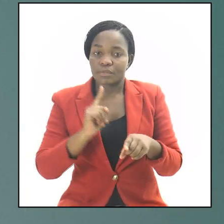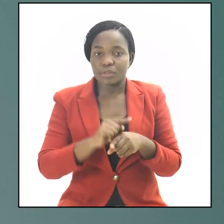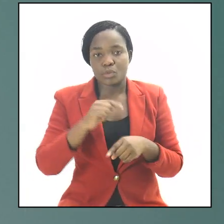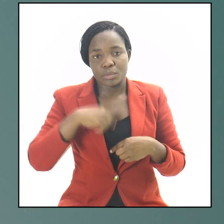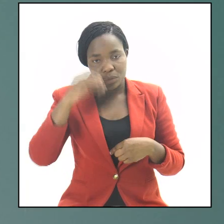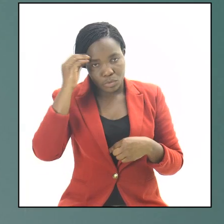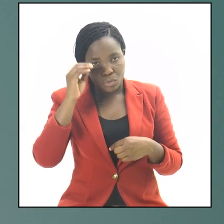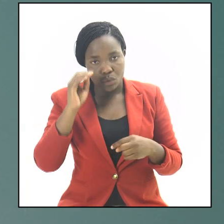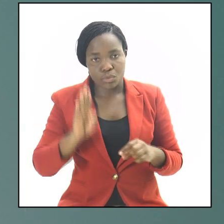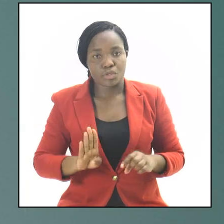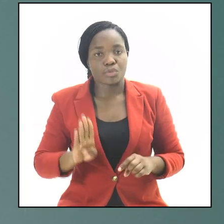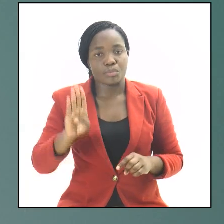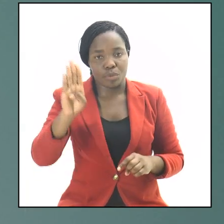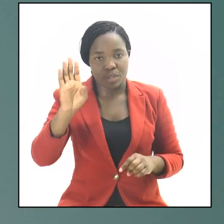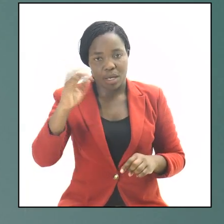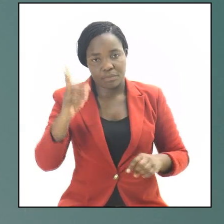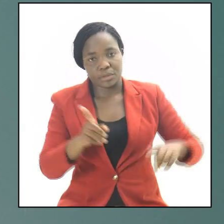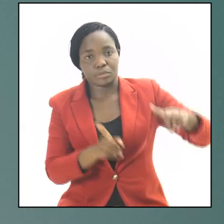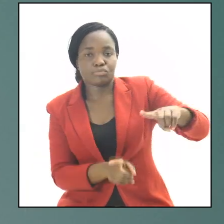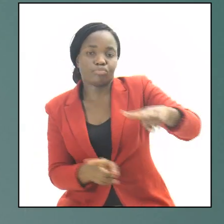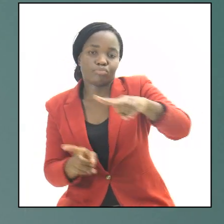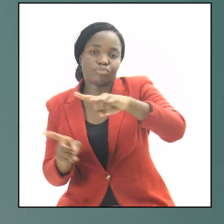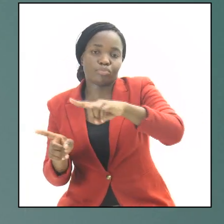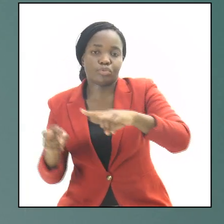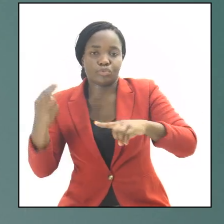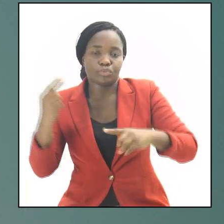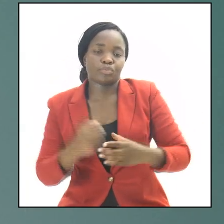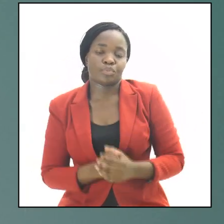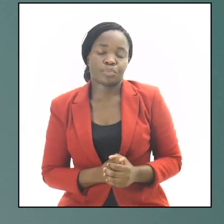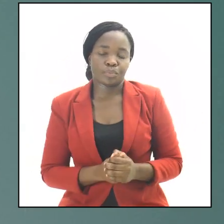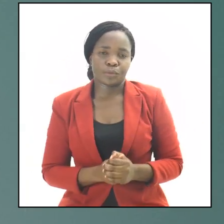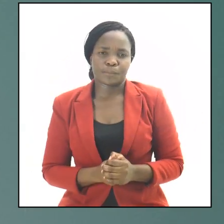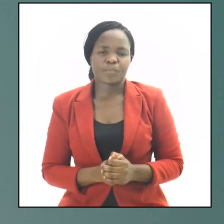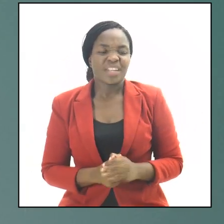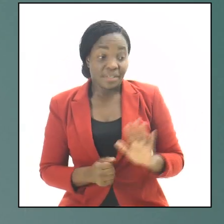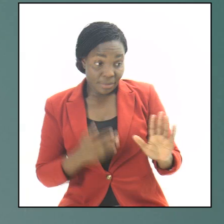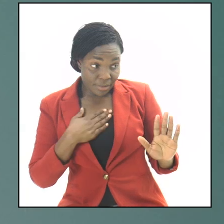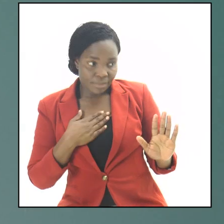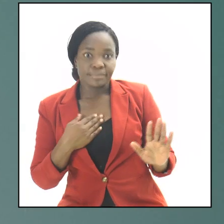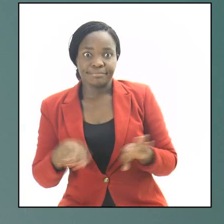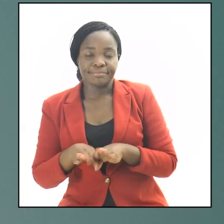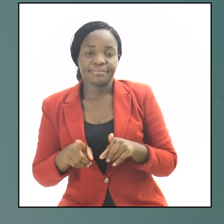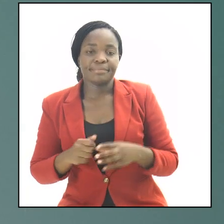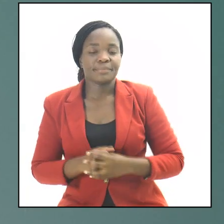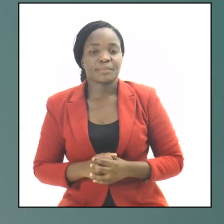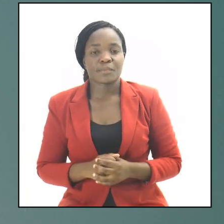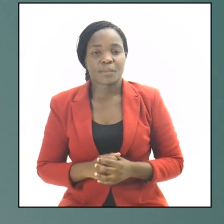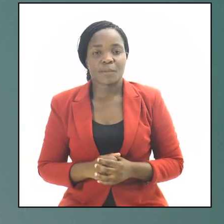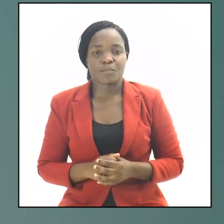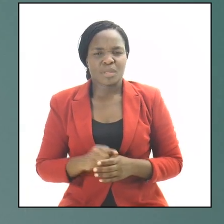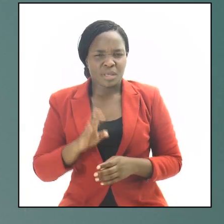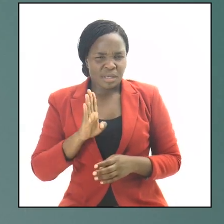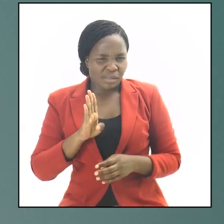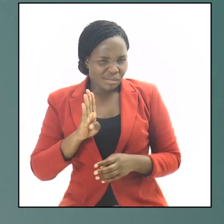base and the perpendicular height of this parallelogram. I'll do that. The base seems